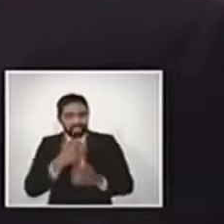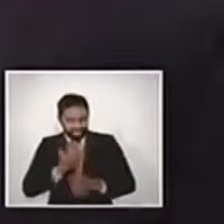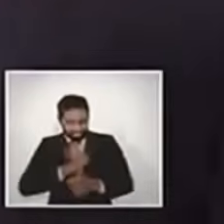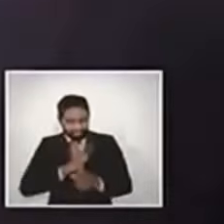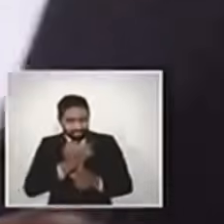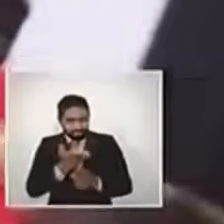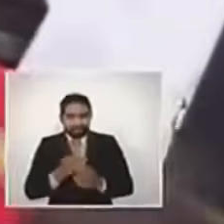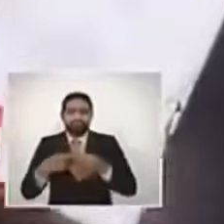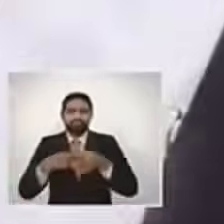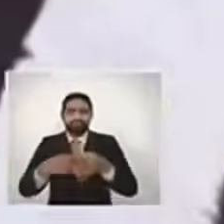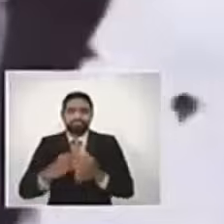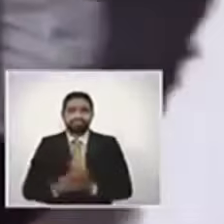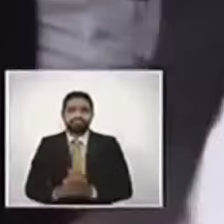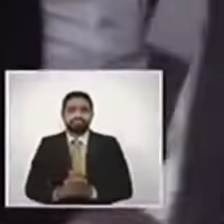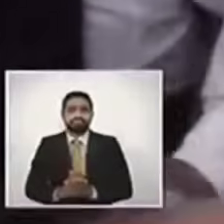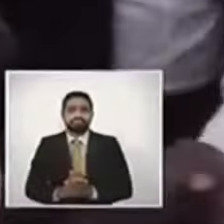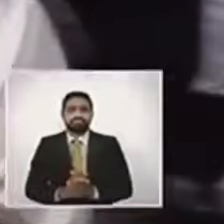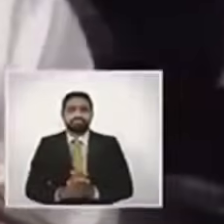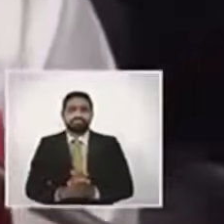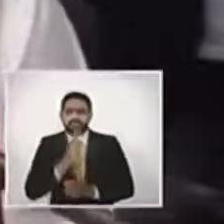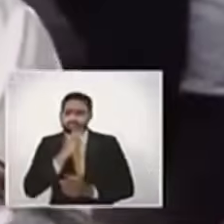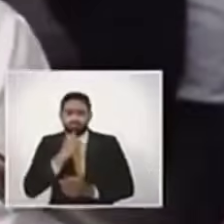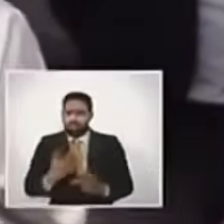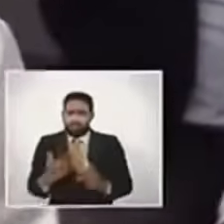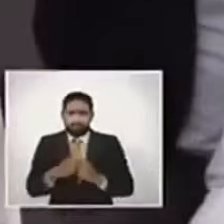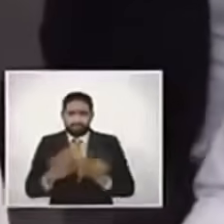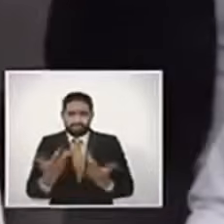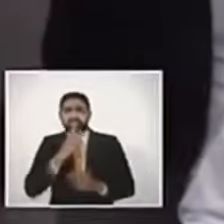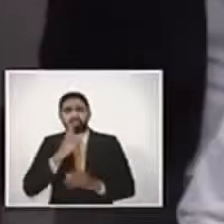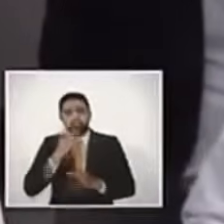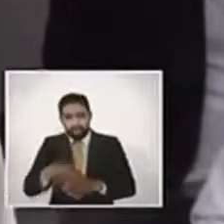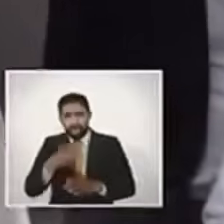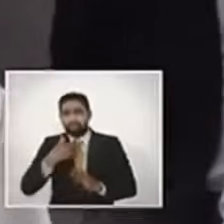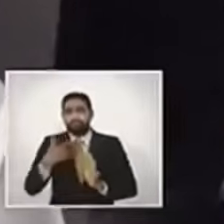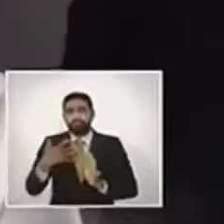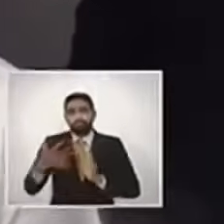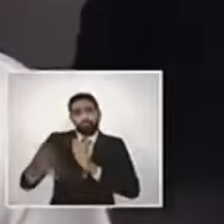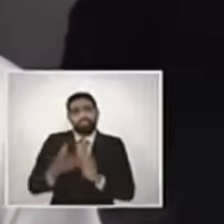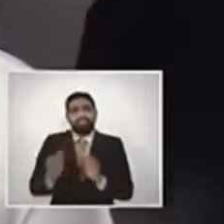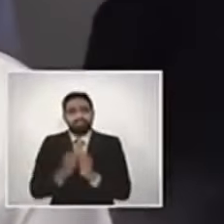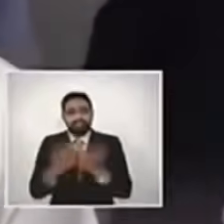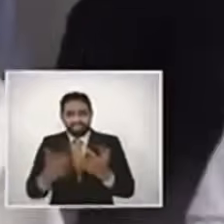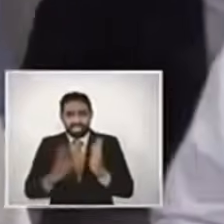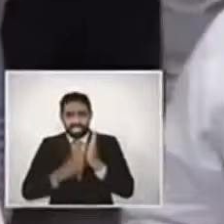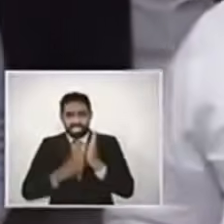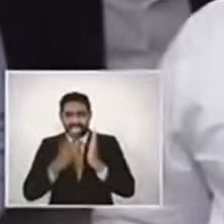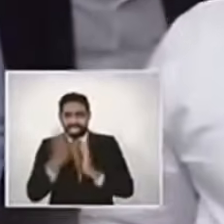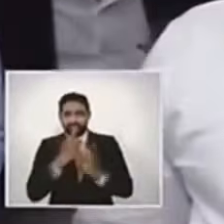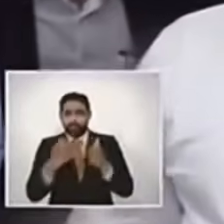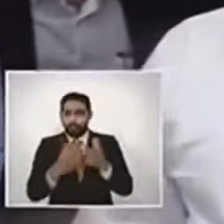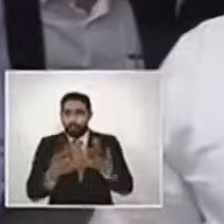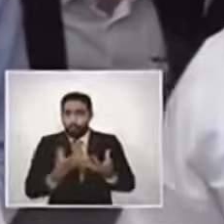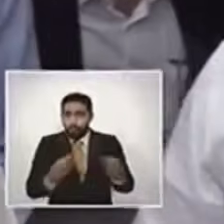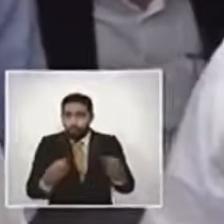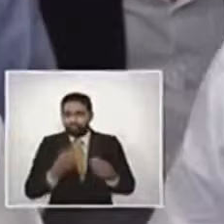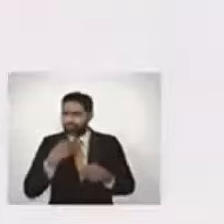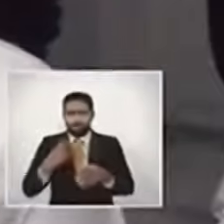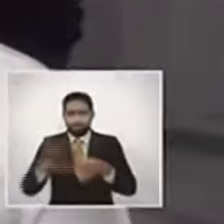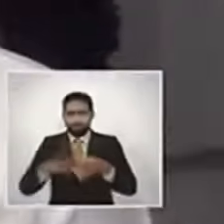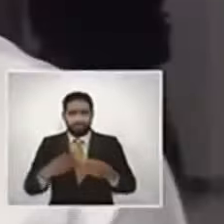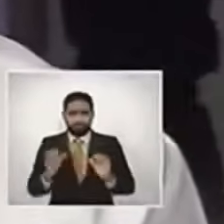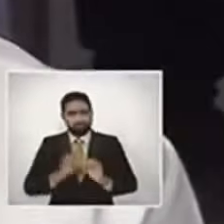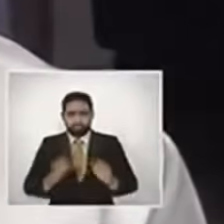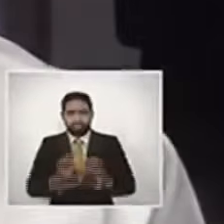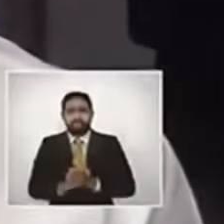We never declined it. Joining hands to resolve a national crisis is not an issue. That is what should happen ultimately, but it does not happen.